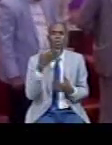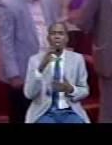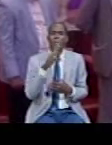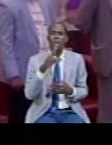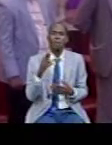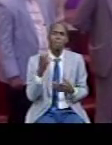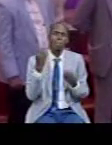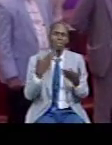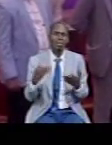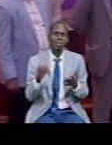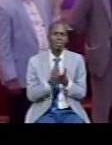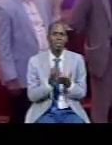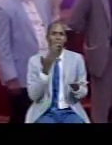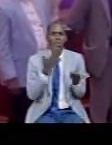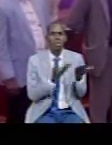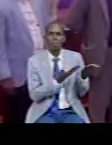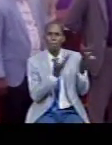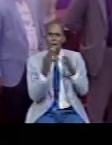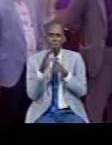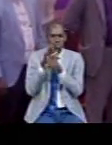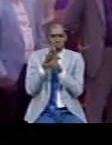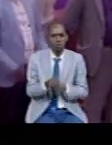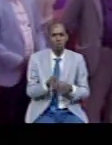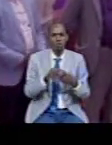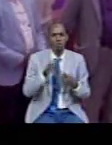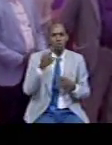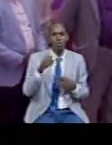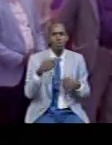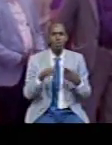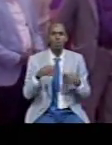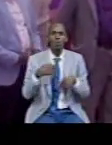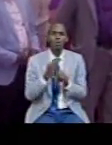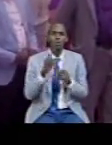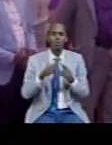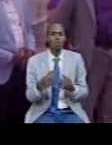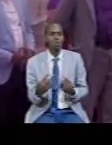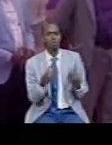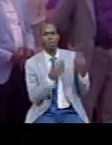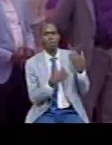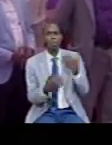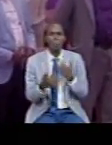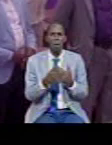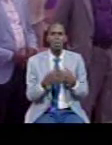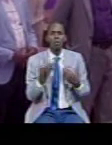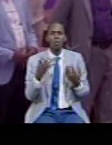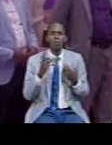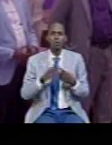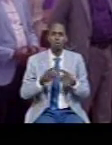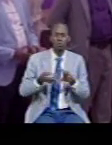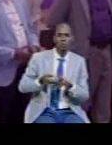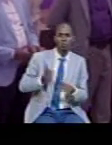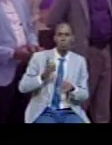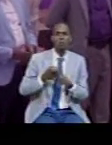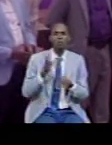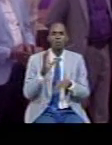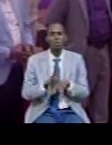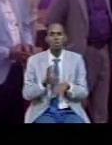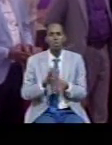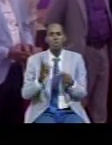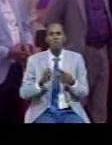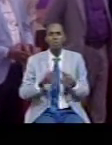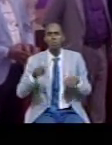back. You should go outside. You should not go back to the church. You must not go back to this or